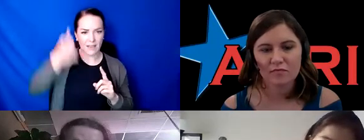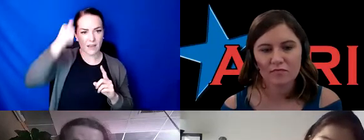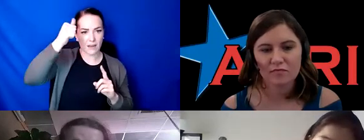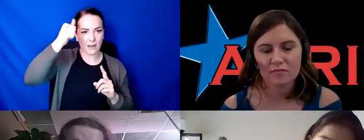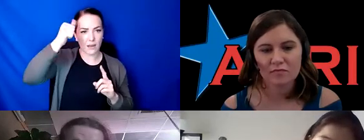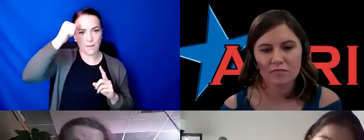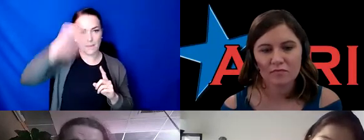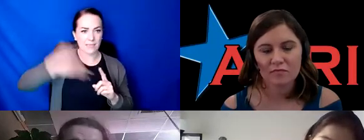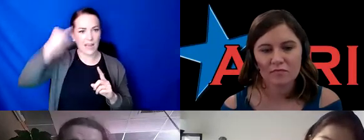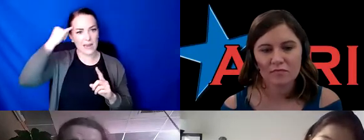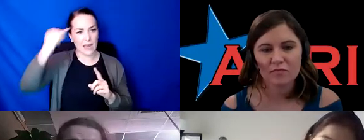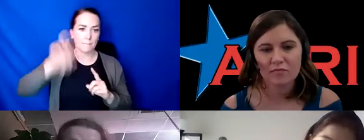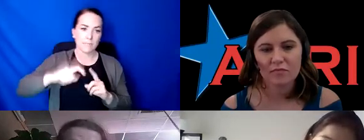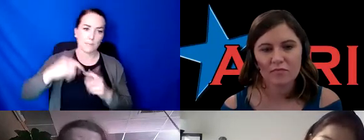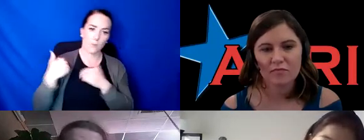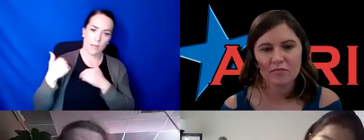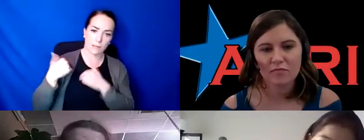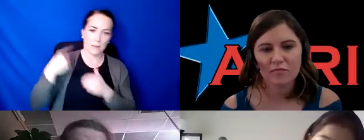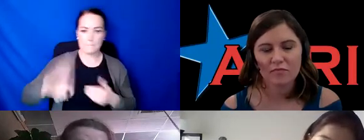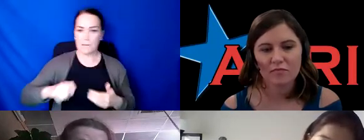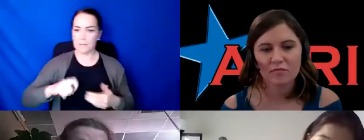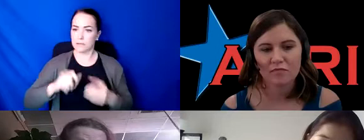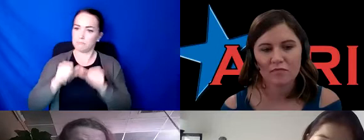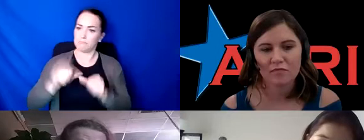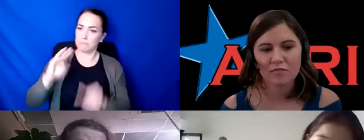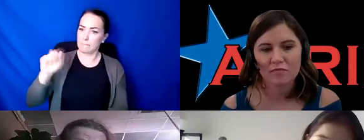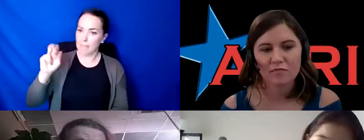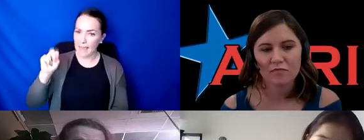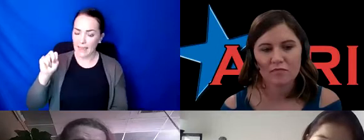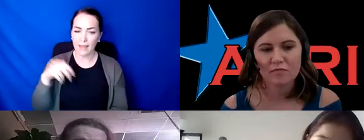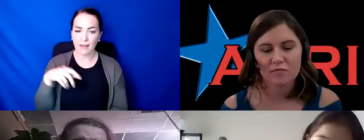responsible, I have to be a man, I have to, I